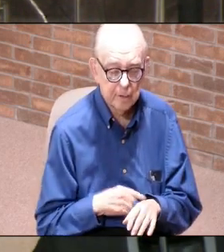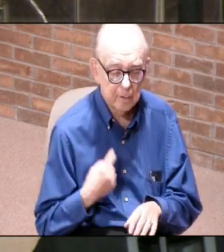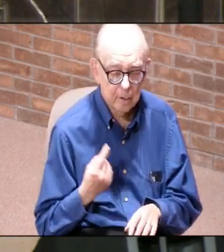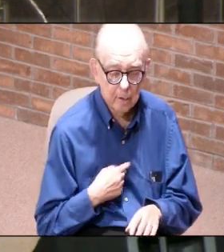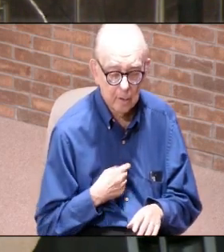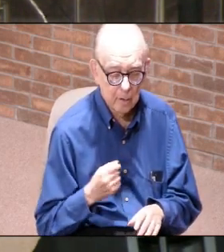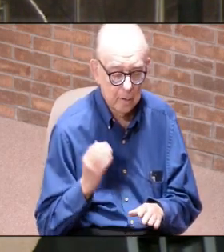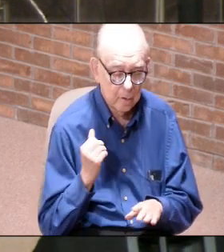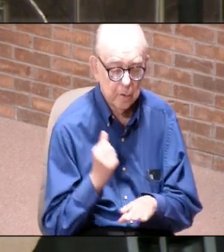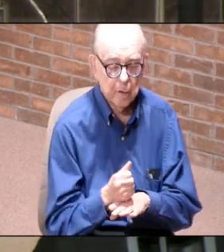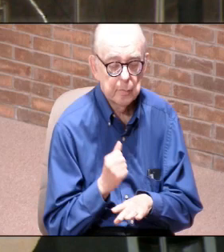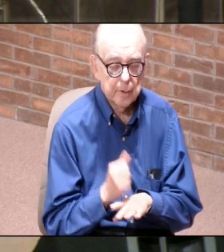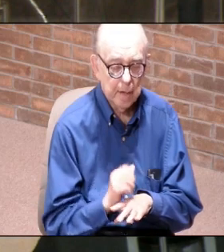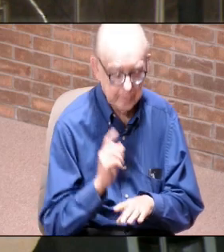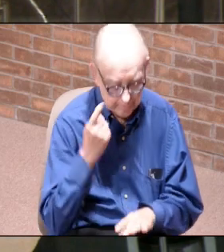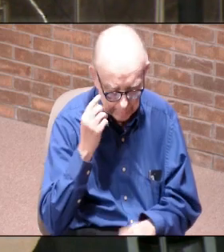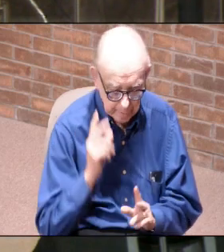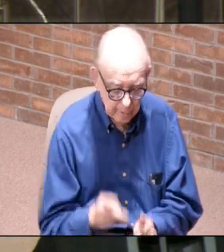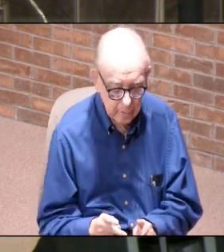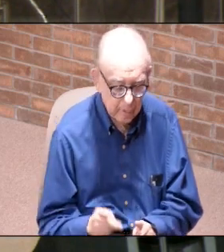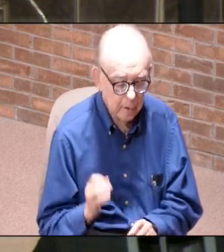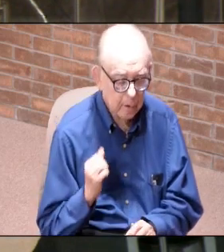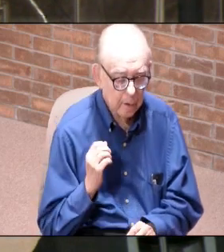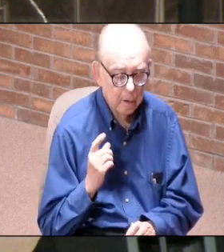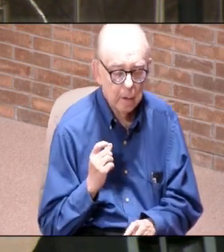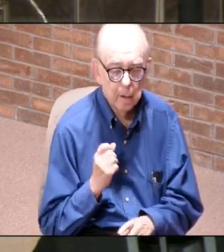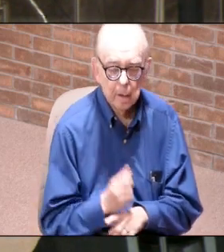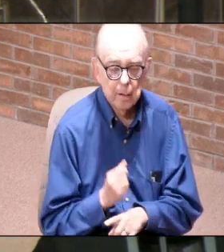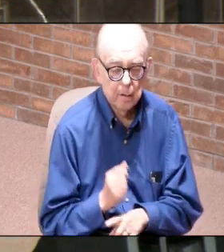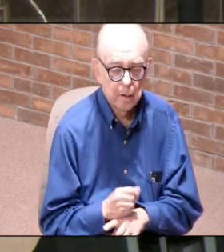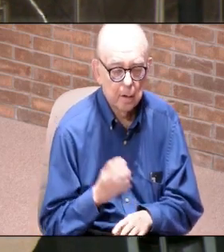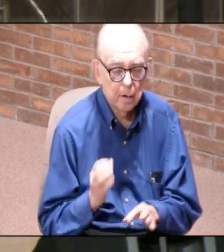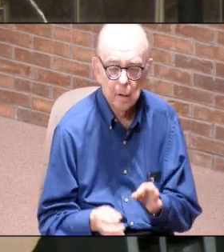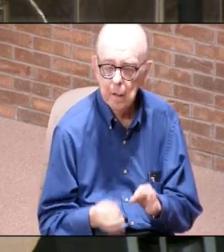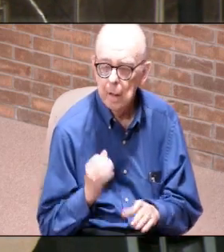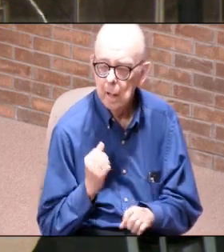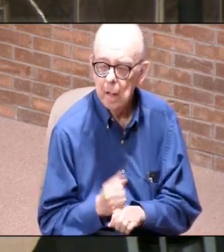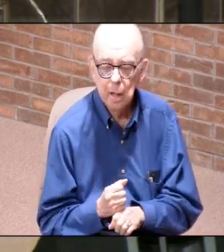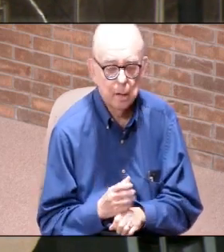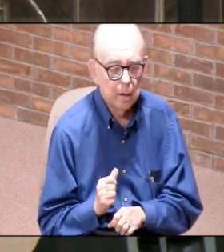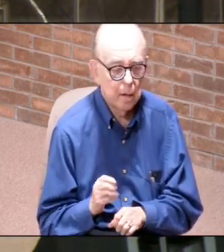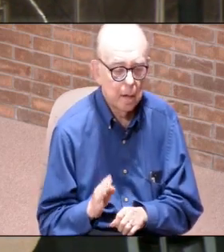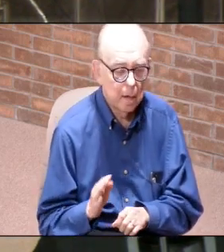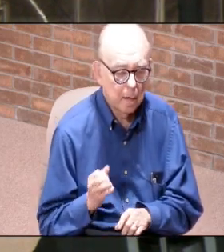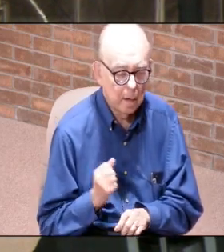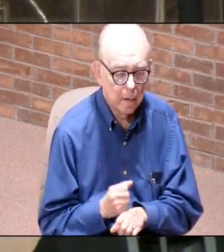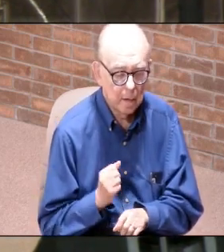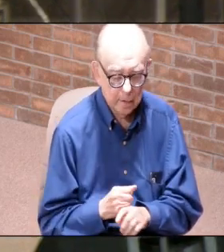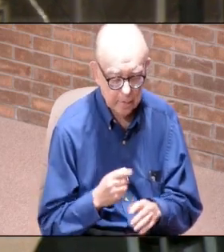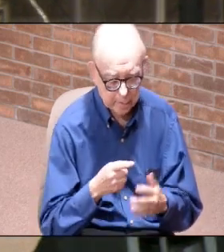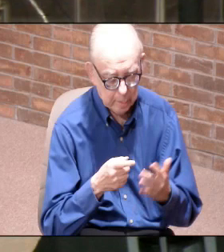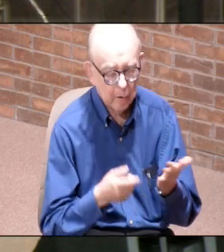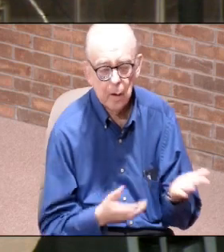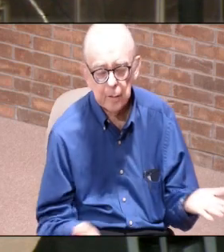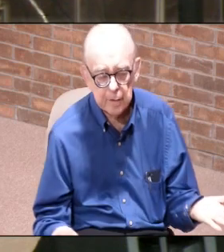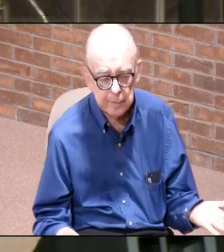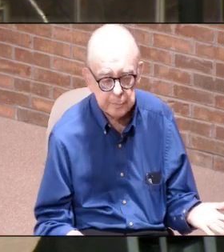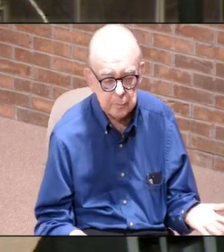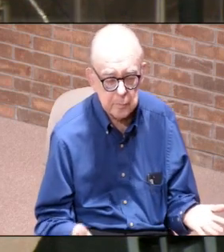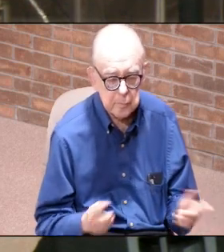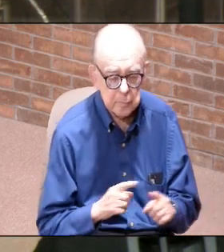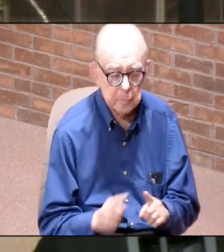we can blame politicians, we can blame the courts, we can blame jobs, we can blame this, we can blame